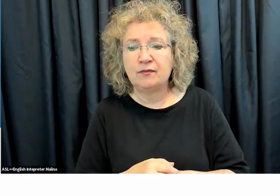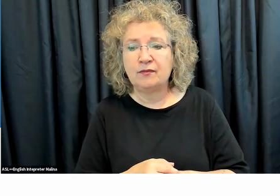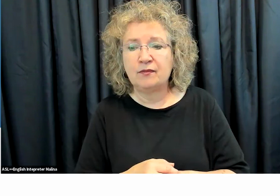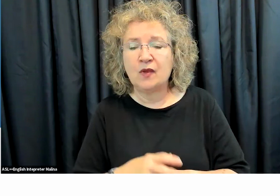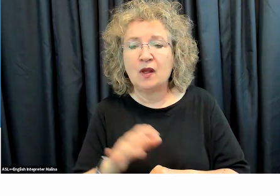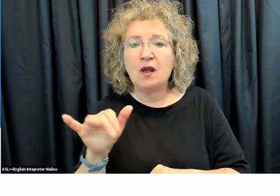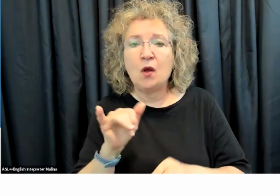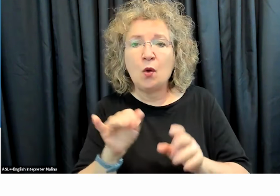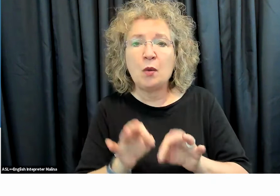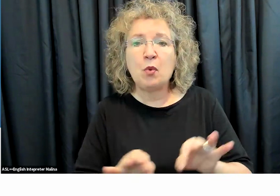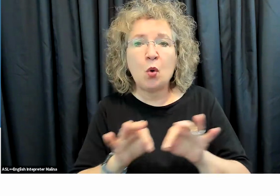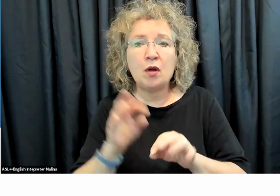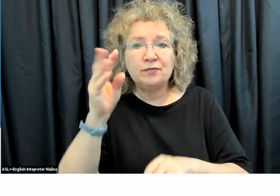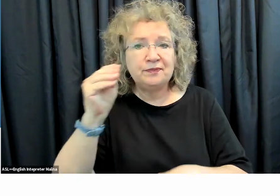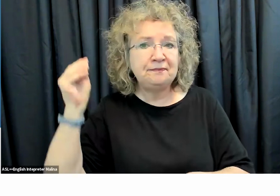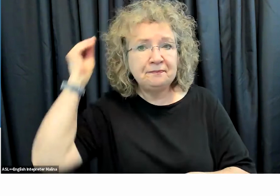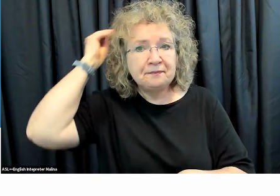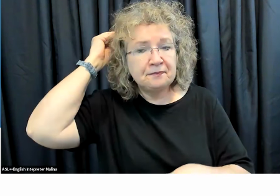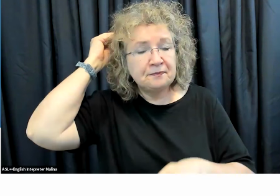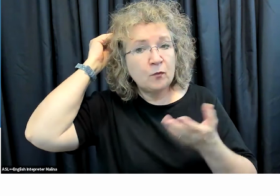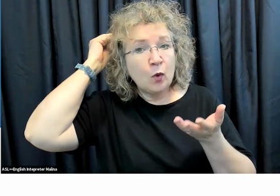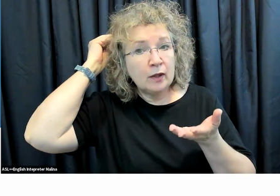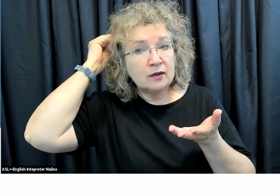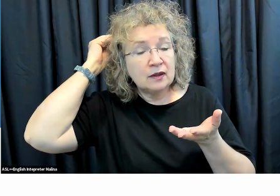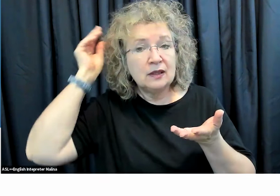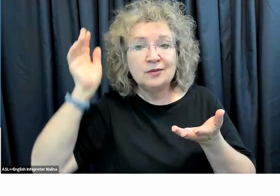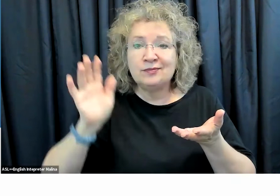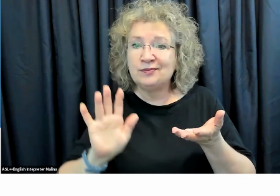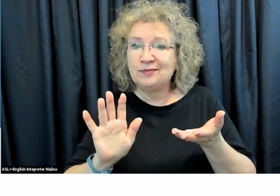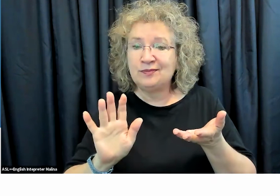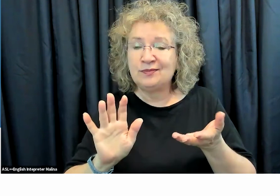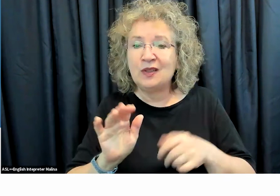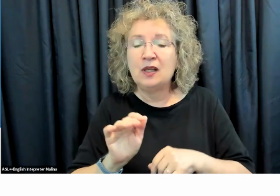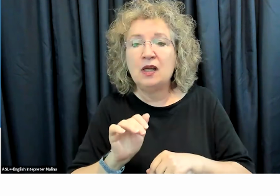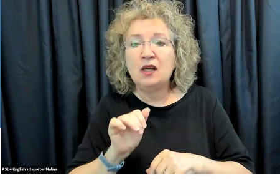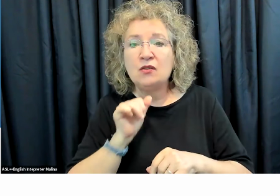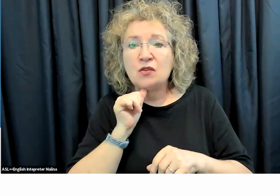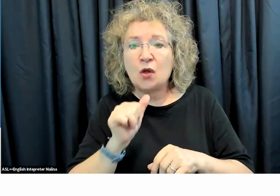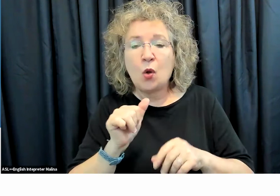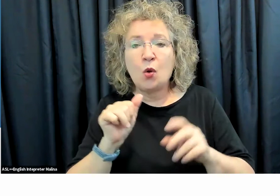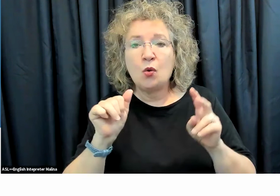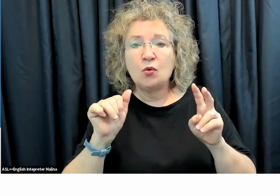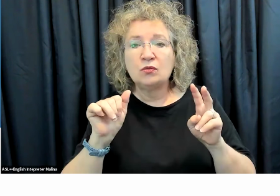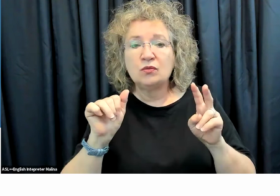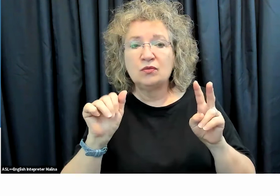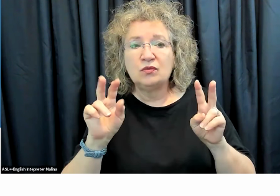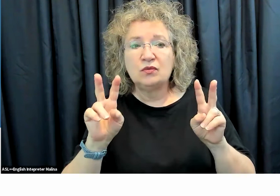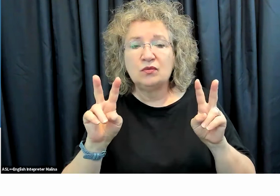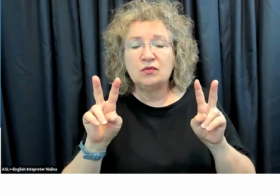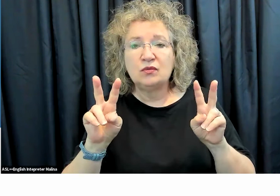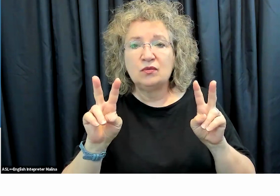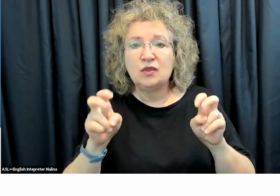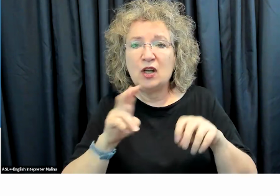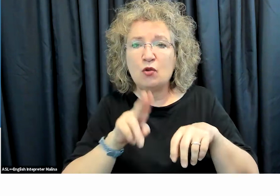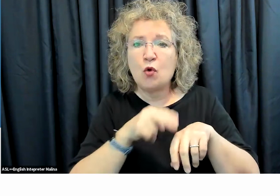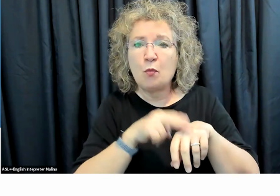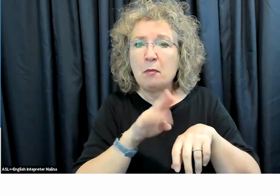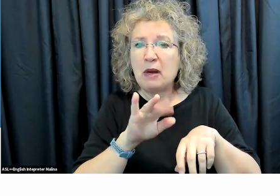briefly here, to avoid what is known as normalcy bias, which essentially means